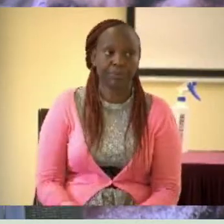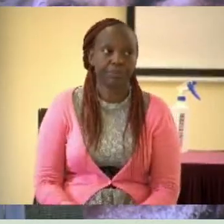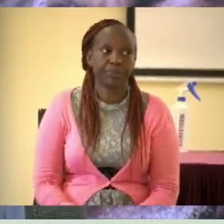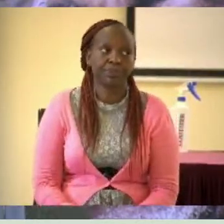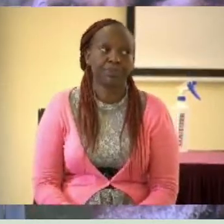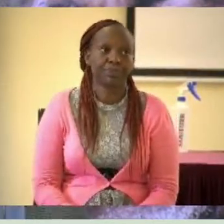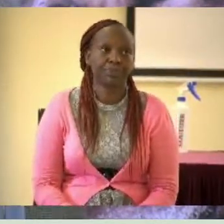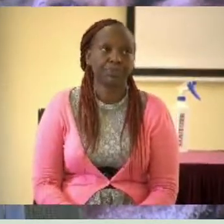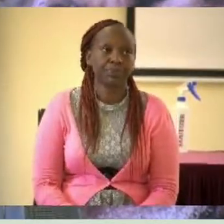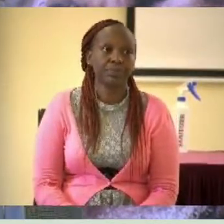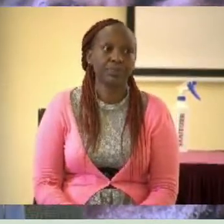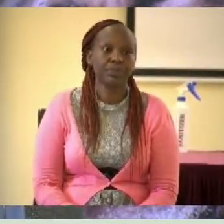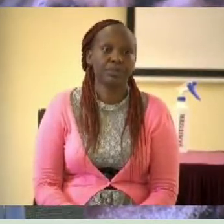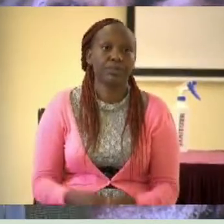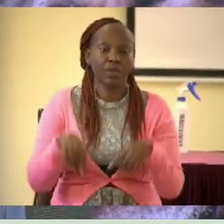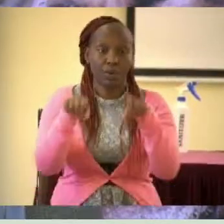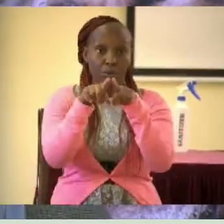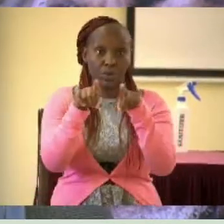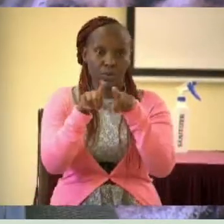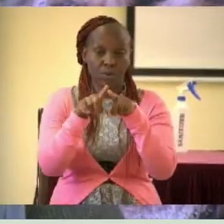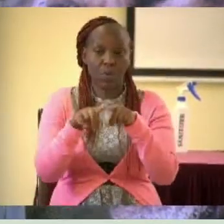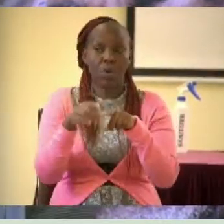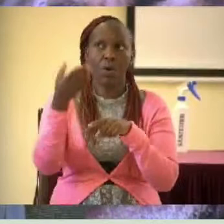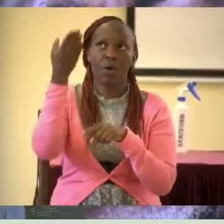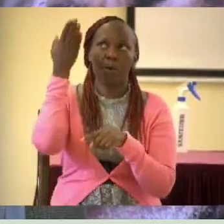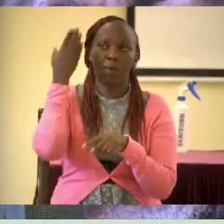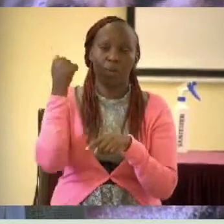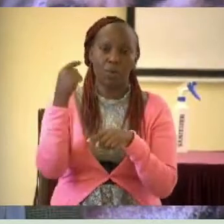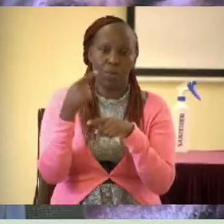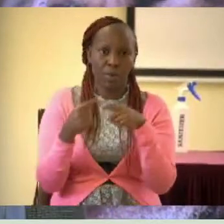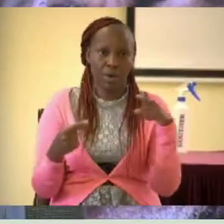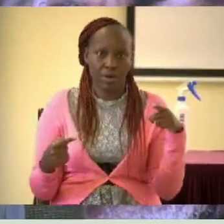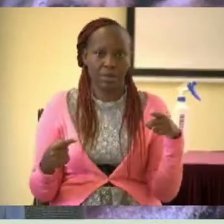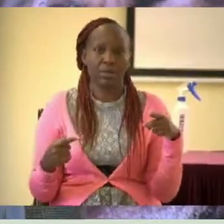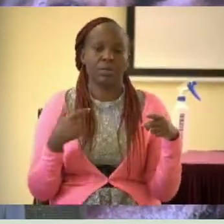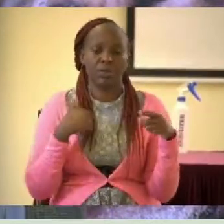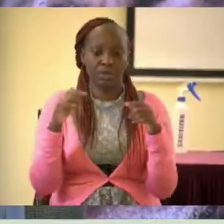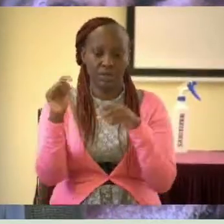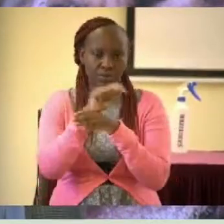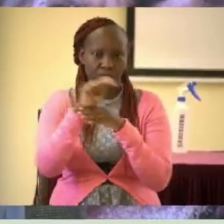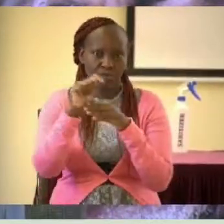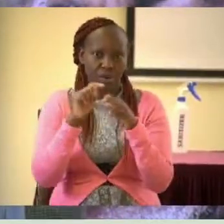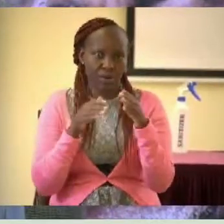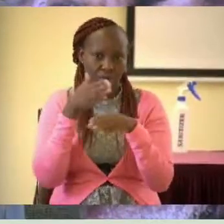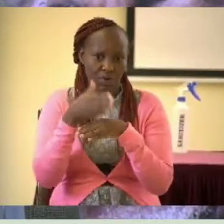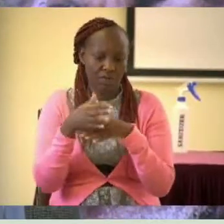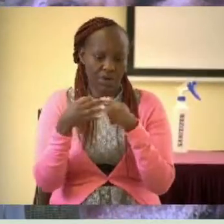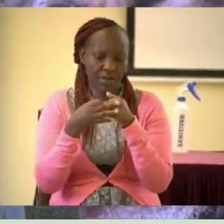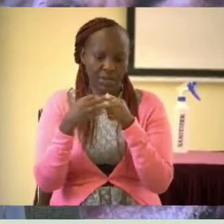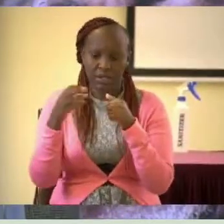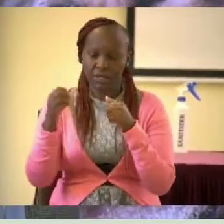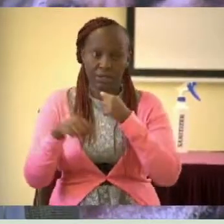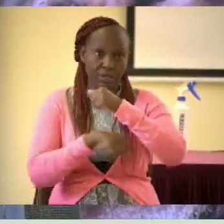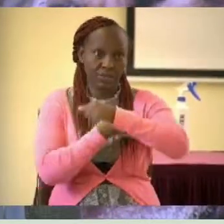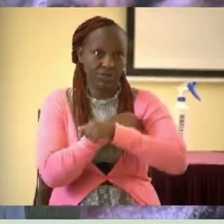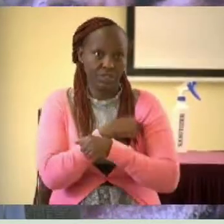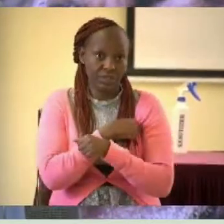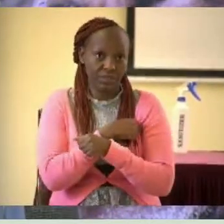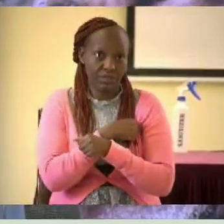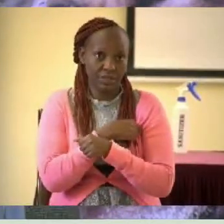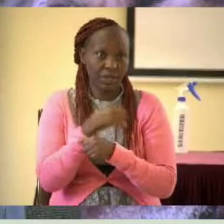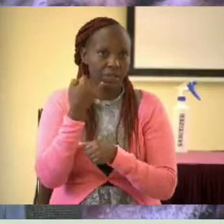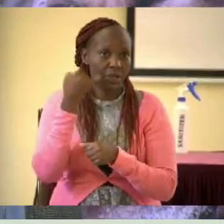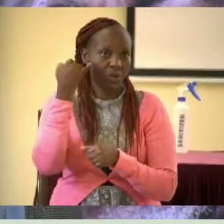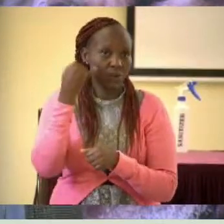And also, in the last 1 year, we've been able to train over 80 chiefs in